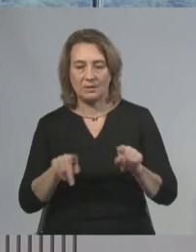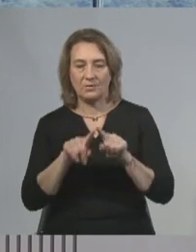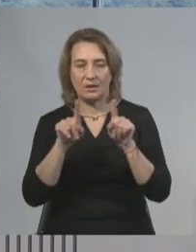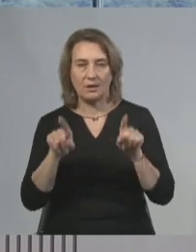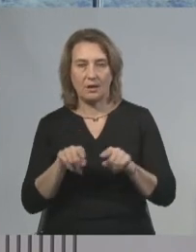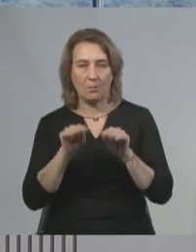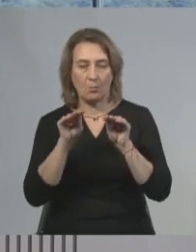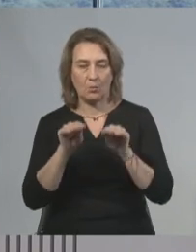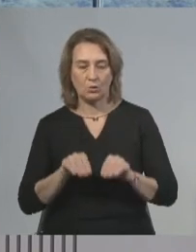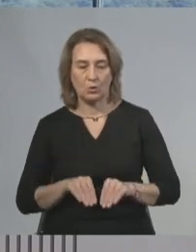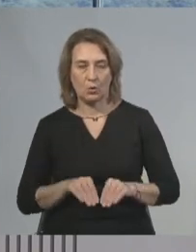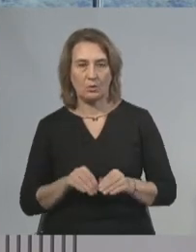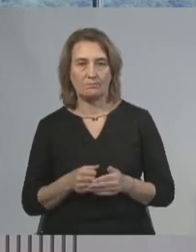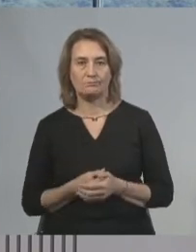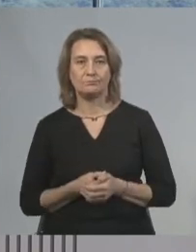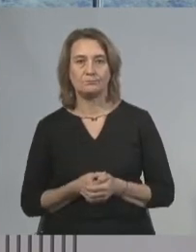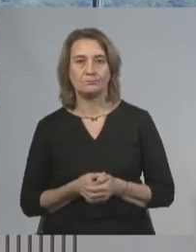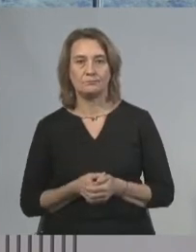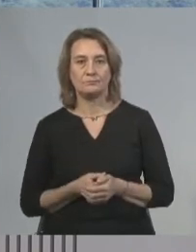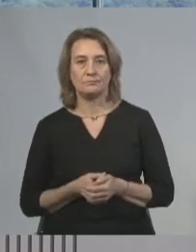protocols in place